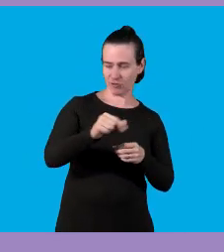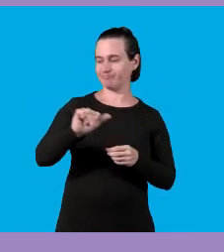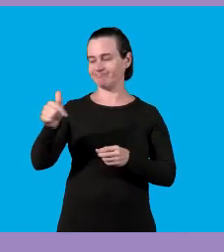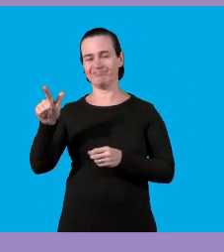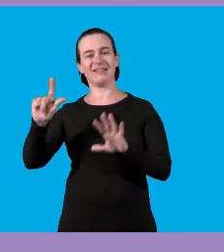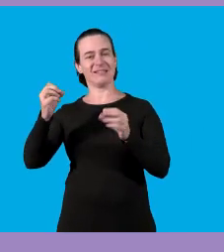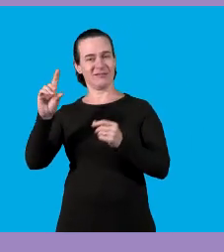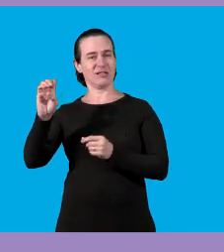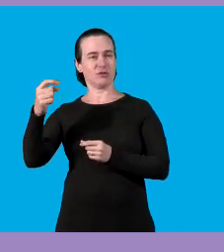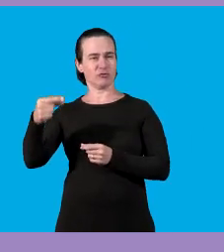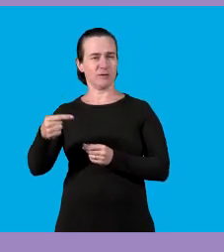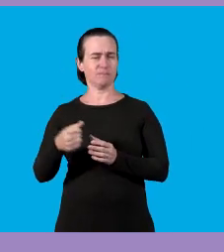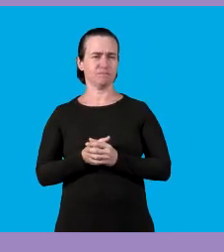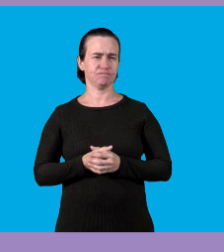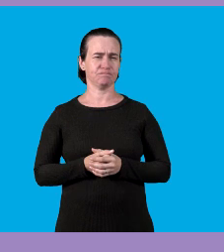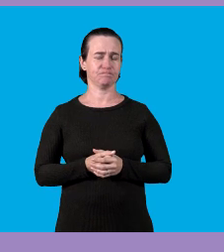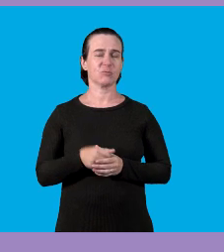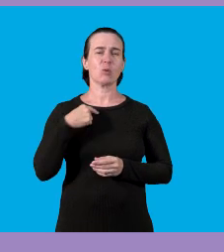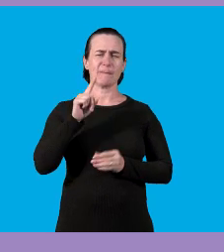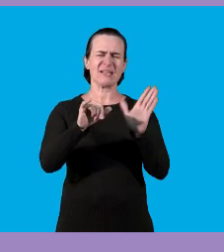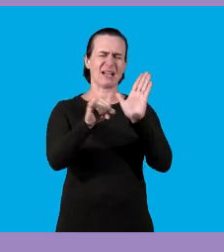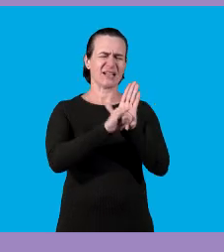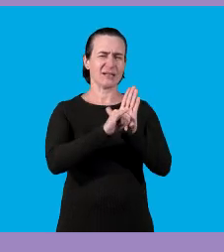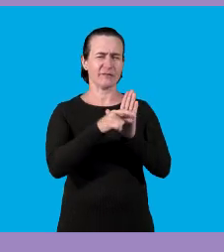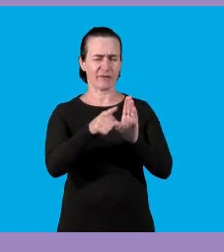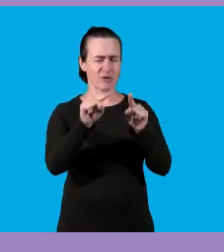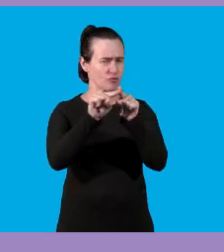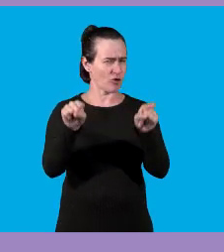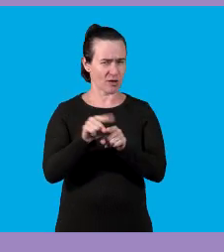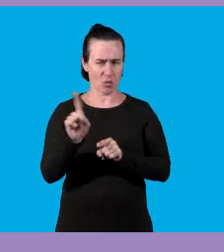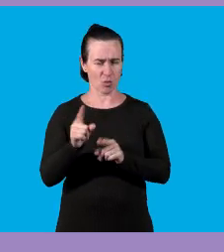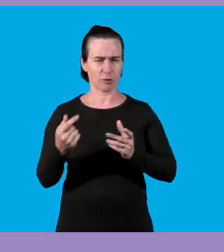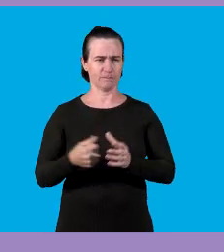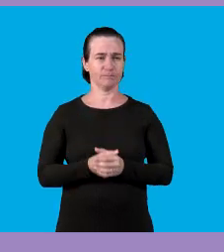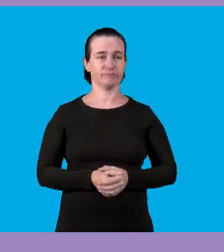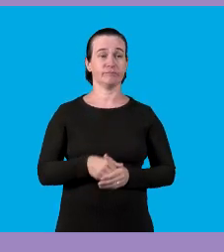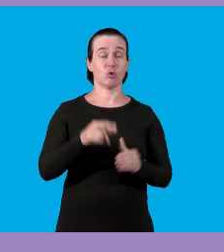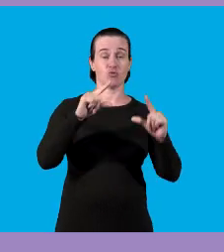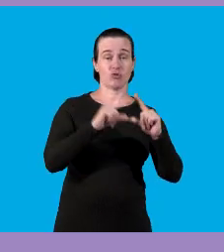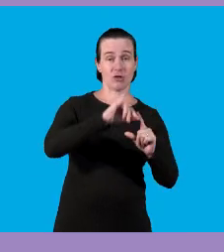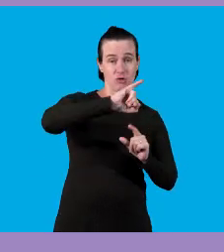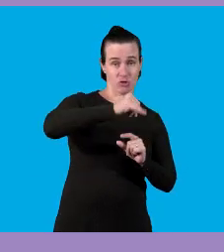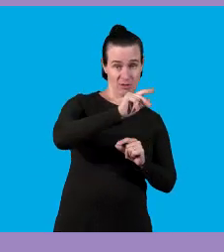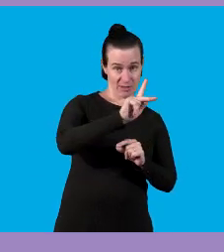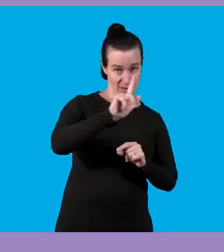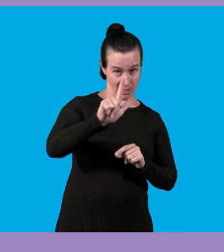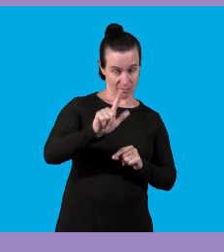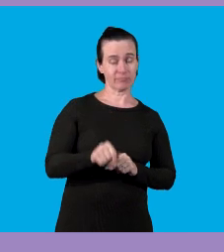triangles. In triangle JKL and